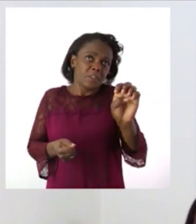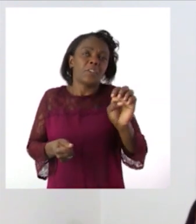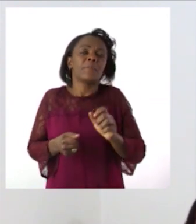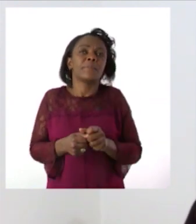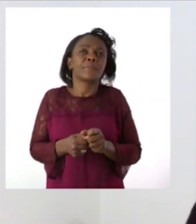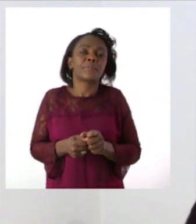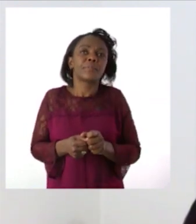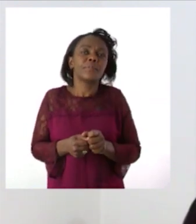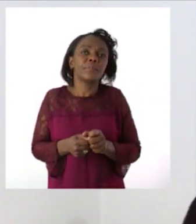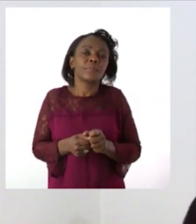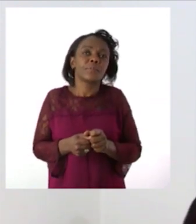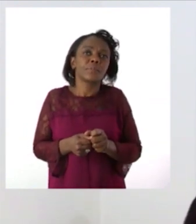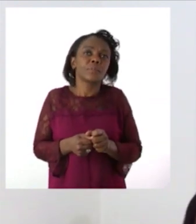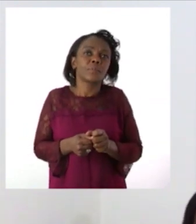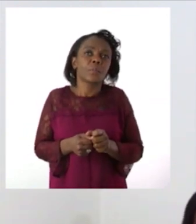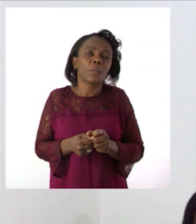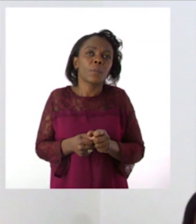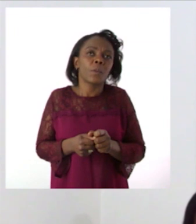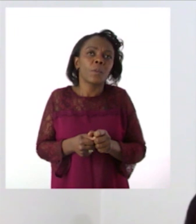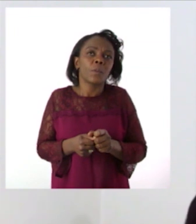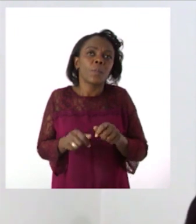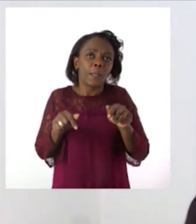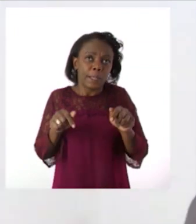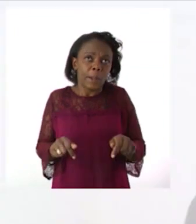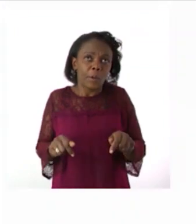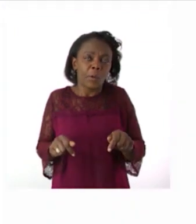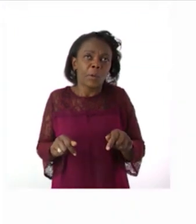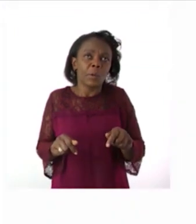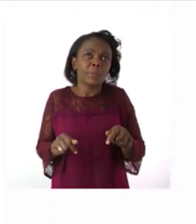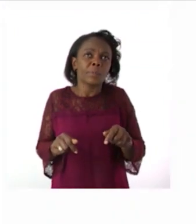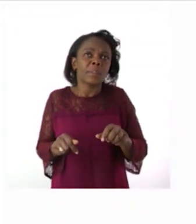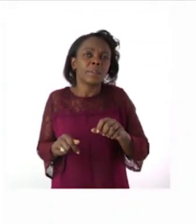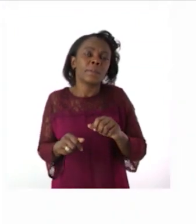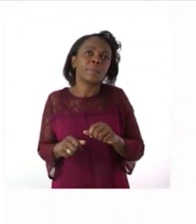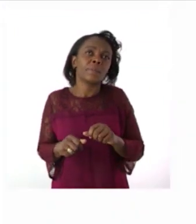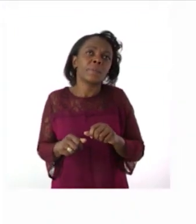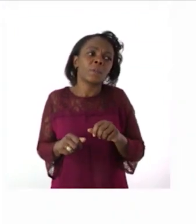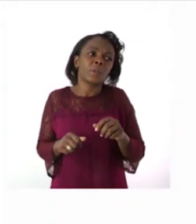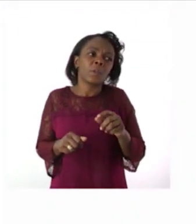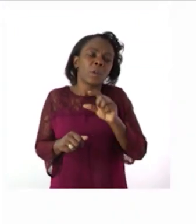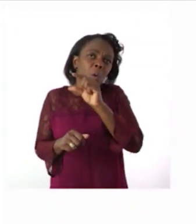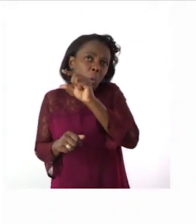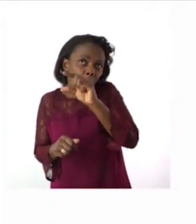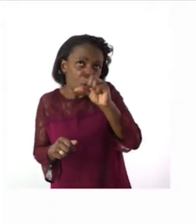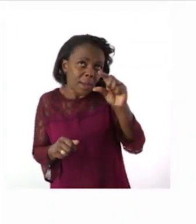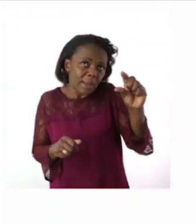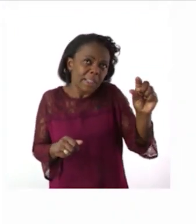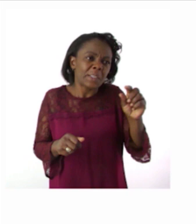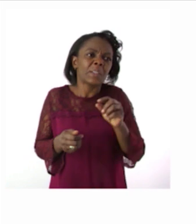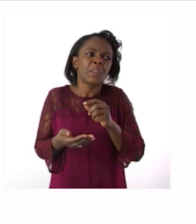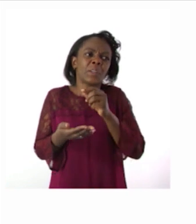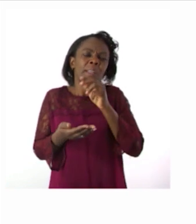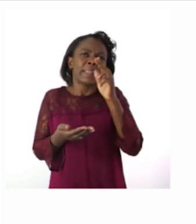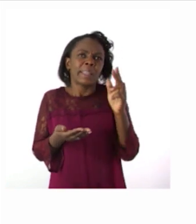it with a she. Now we're not going to repeat rewriting, saying Sarah made dinner for the whole family again and again. But this